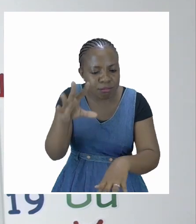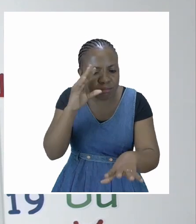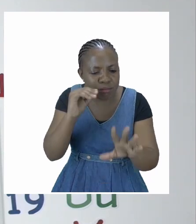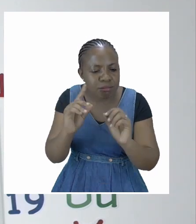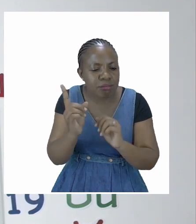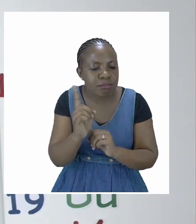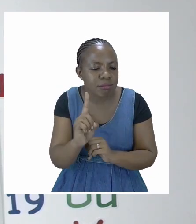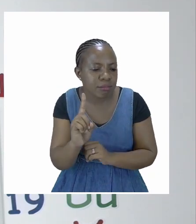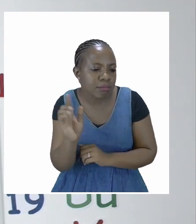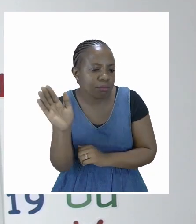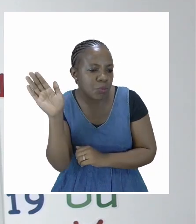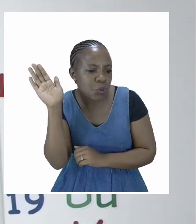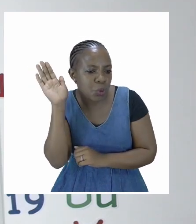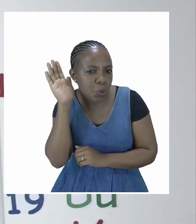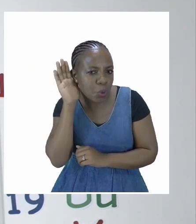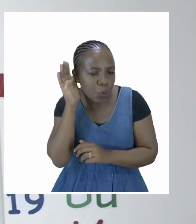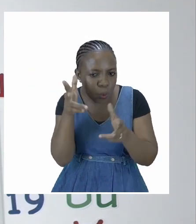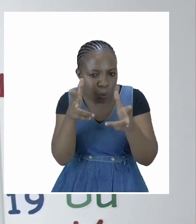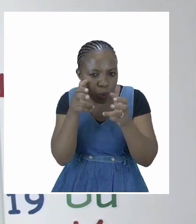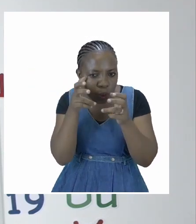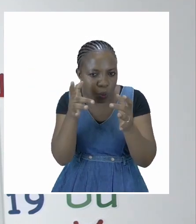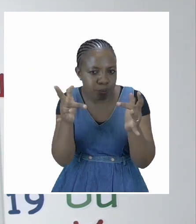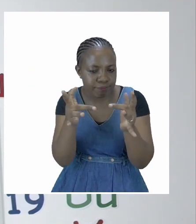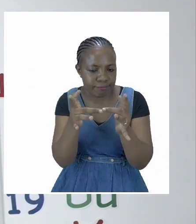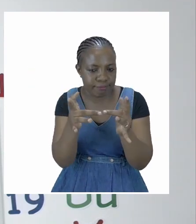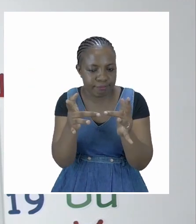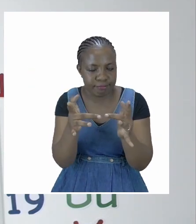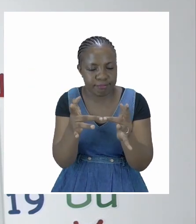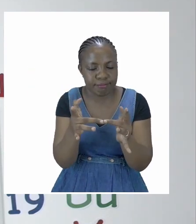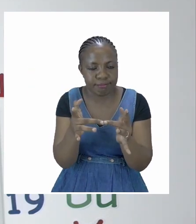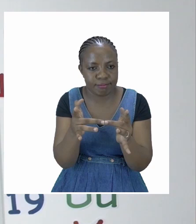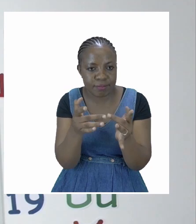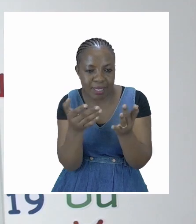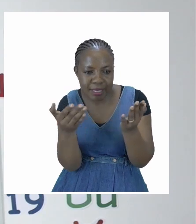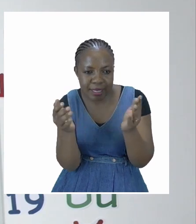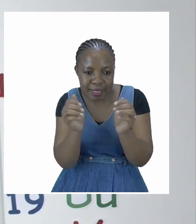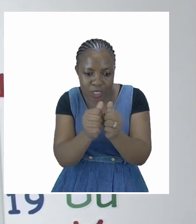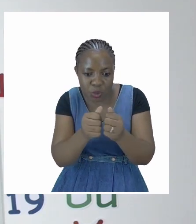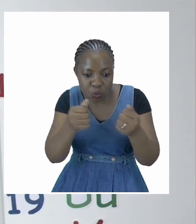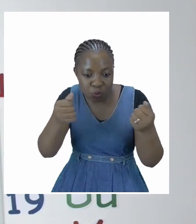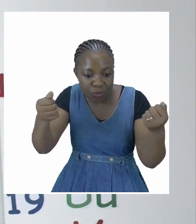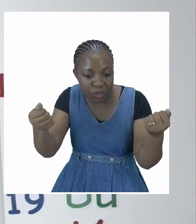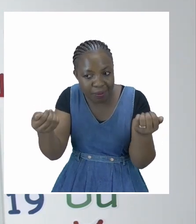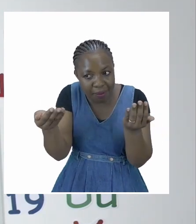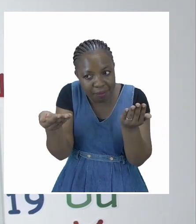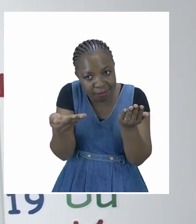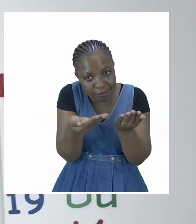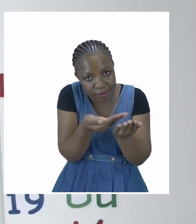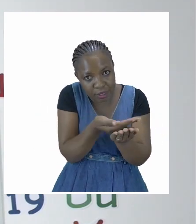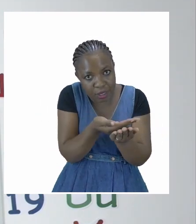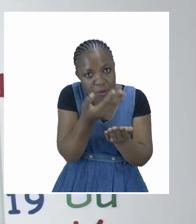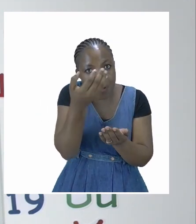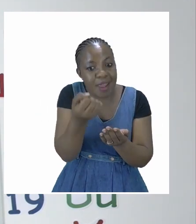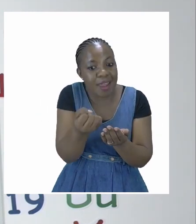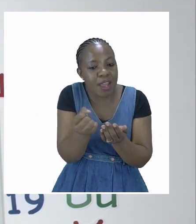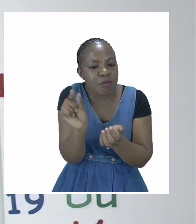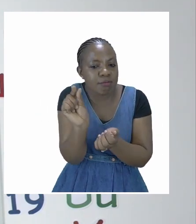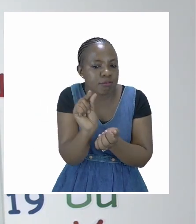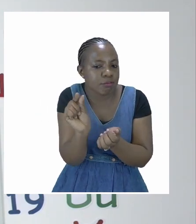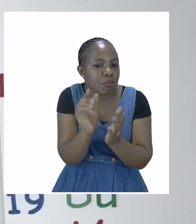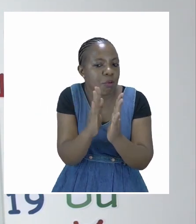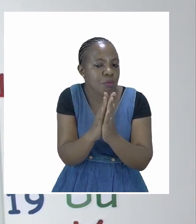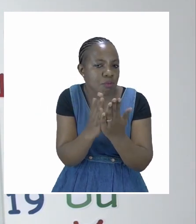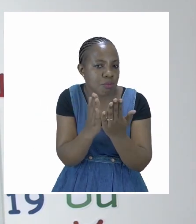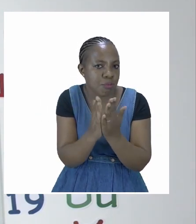or watching online. Inside the newspapers, there is an insert of the lesson